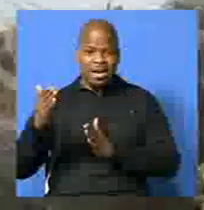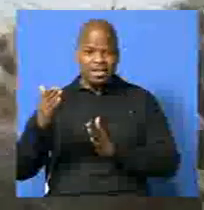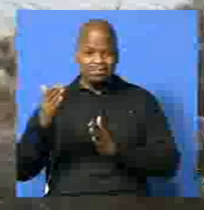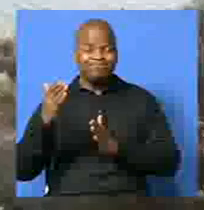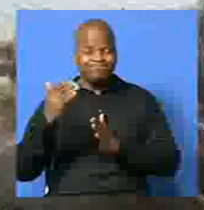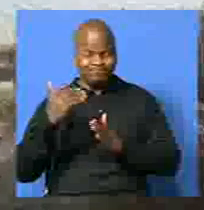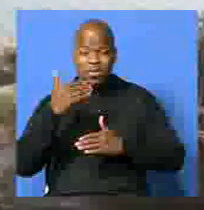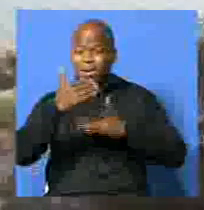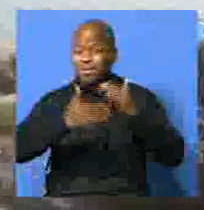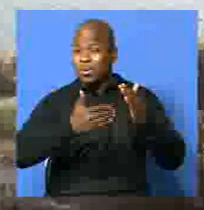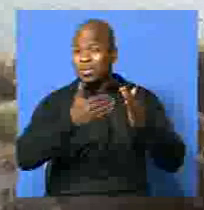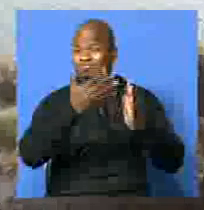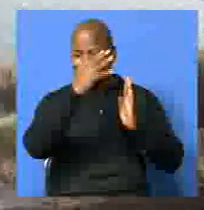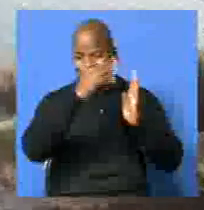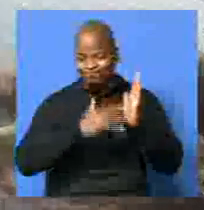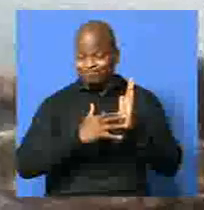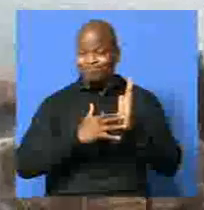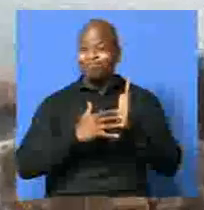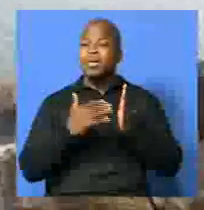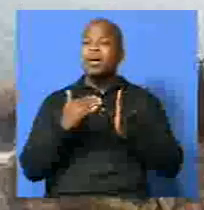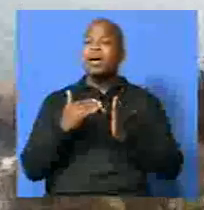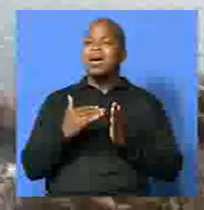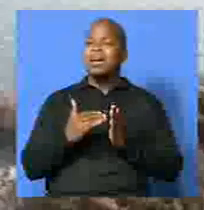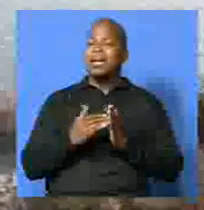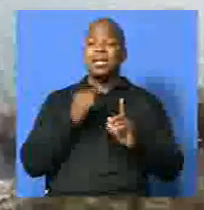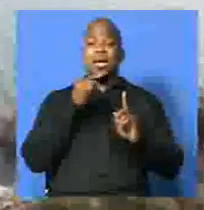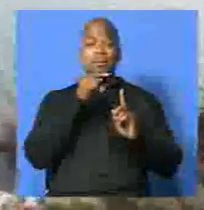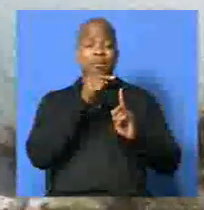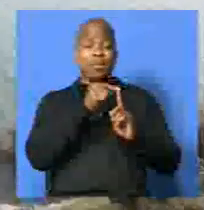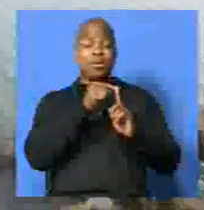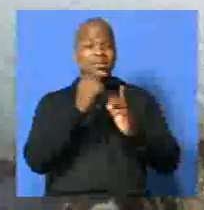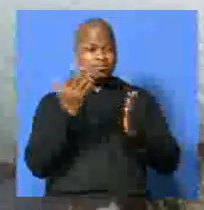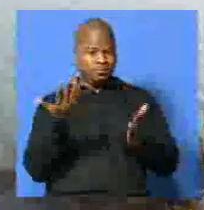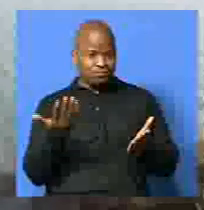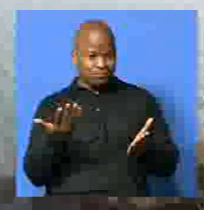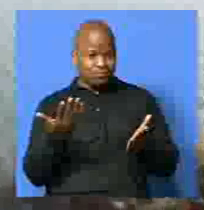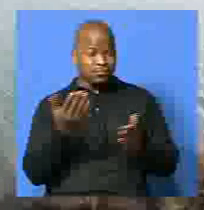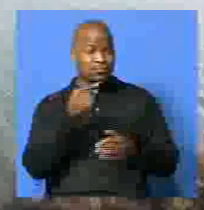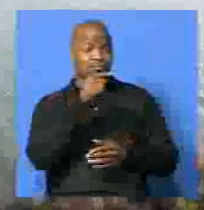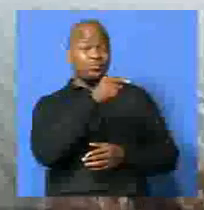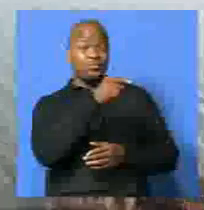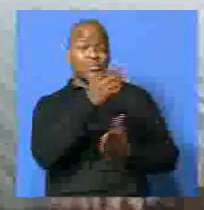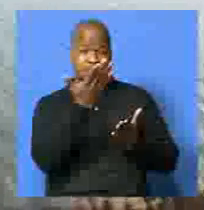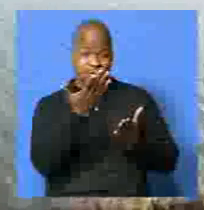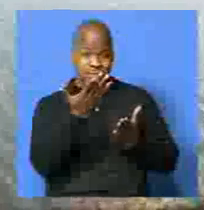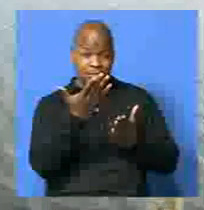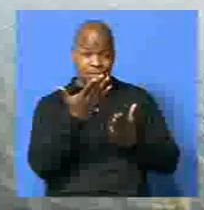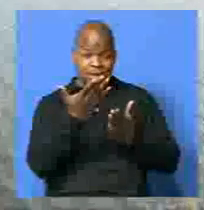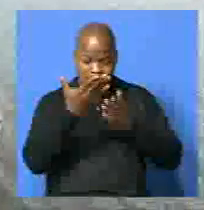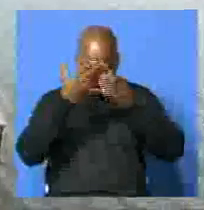ke ga di proceedings di ntse ka teng me gape engwe ya di ya dintsetse ke lebeletse ke bona gore his excellency Mr.